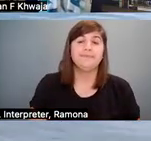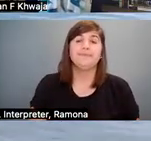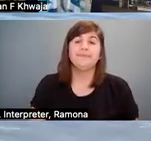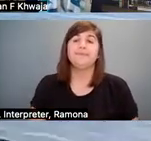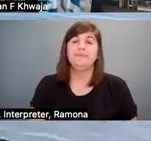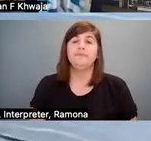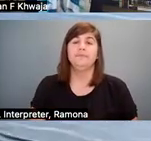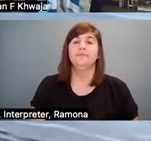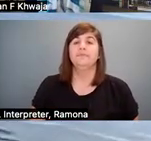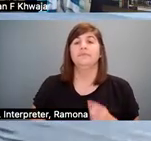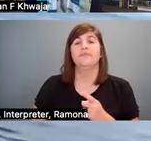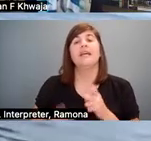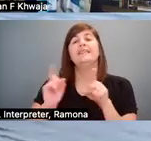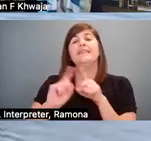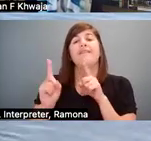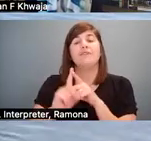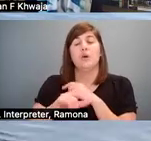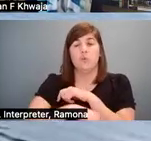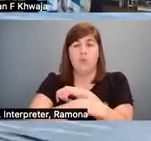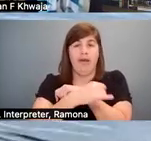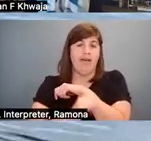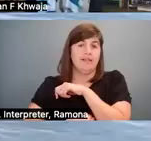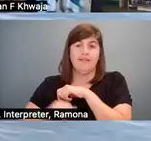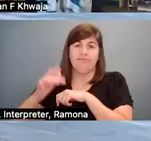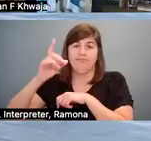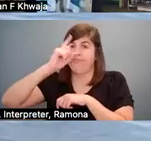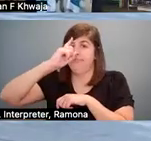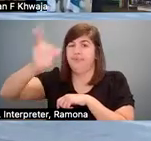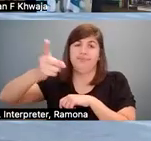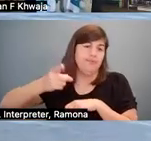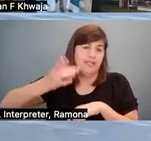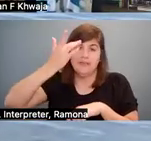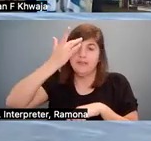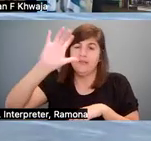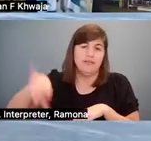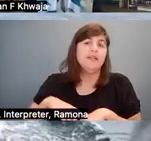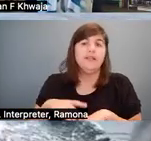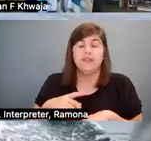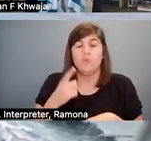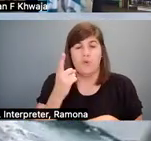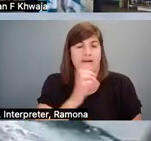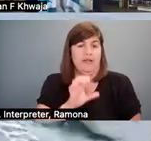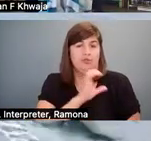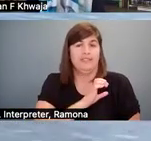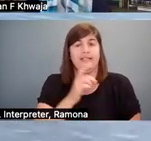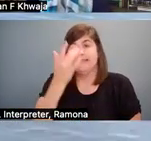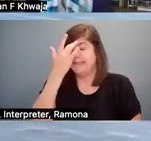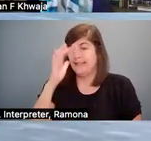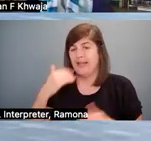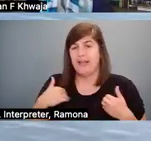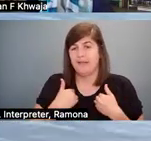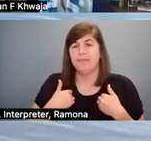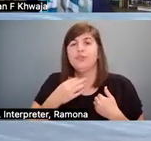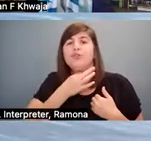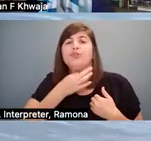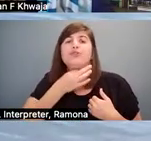indications of whales' intelligence. So whales are really, really intelligent animals, and one of the characteristics of intelligent animals is they're very